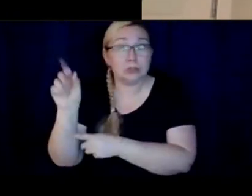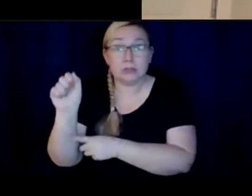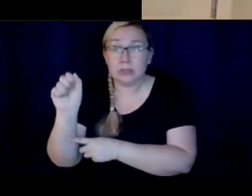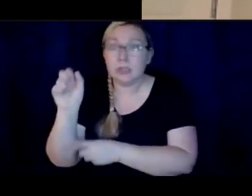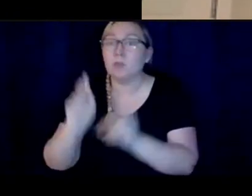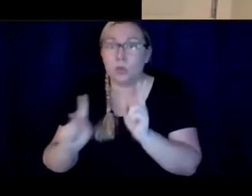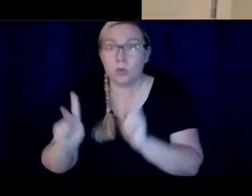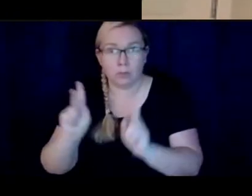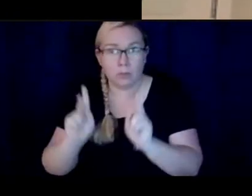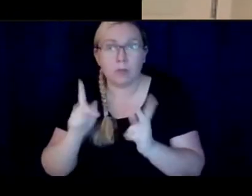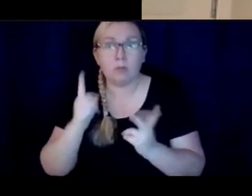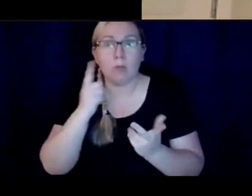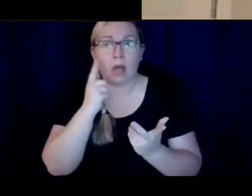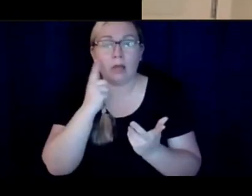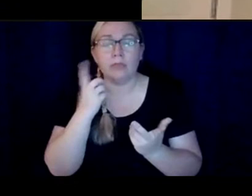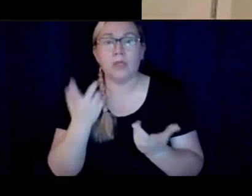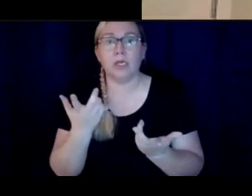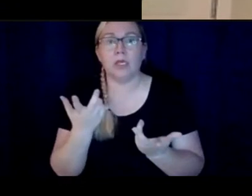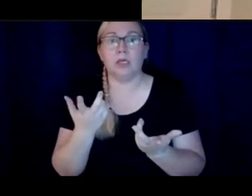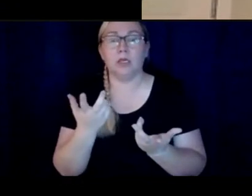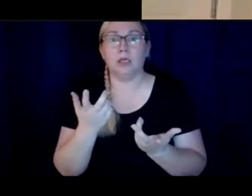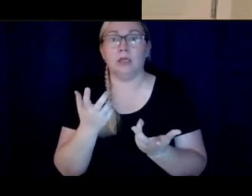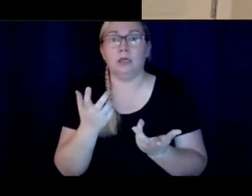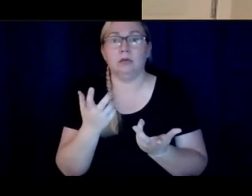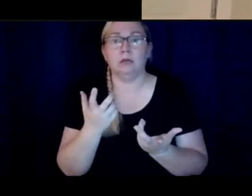think, like